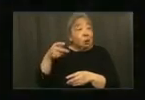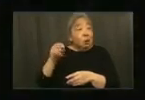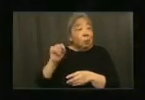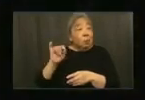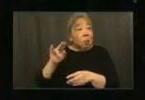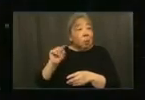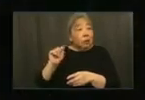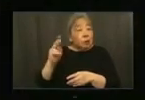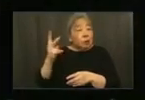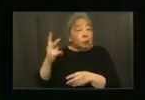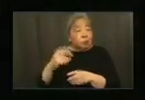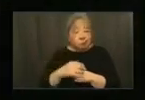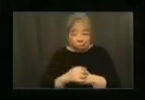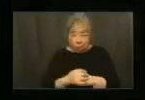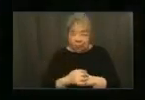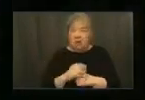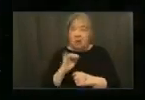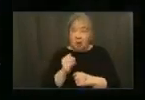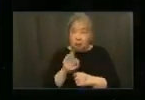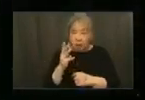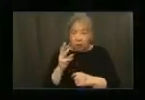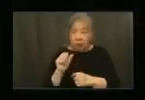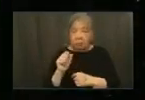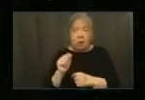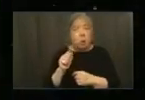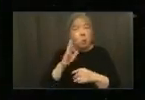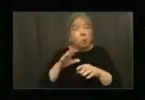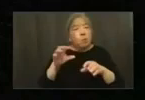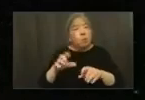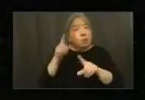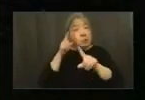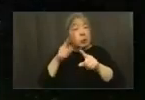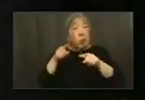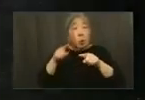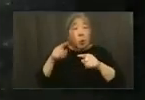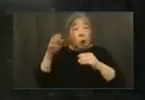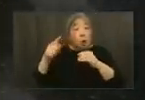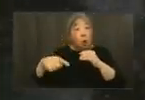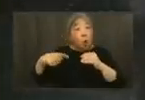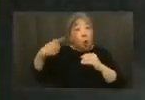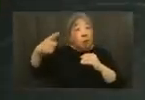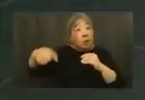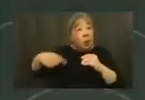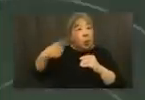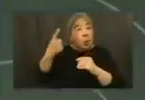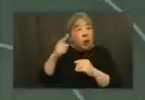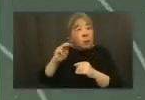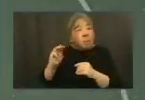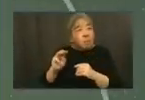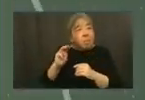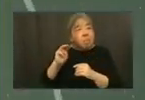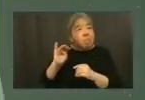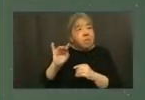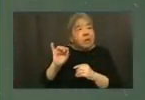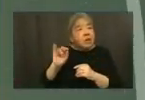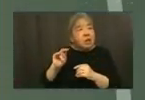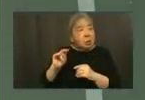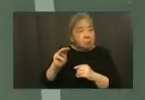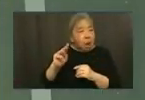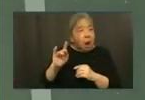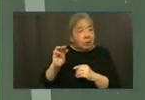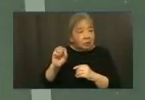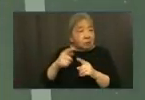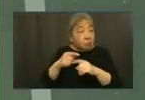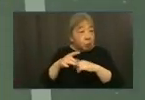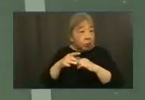The James Webb Space Telescope will perform its science mission while orbiting a location in space 1 million miles away from Earth, called the Second Lagrange Point,